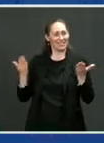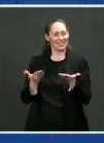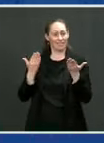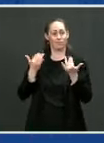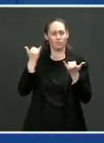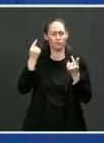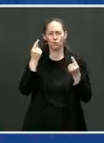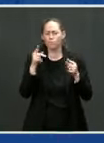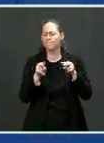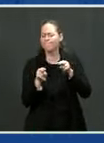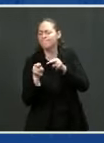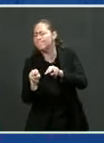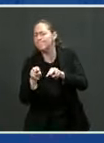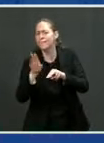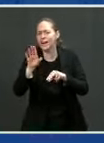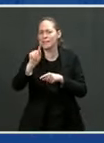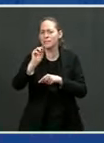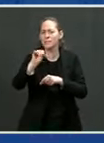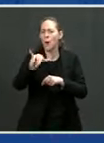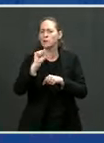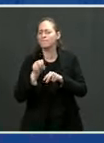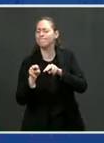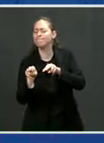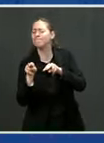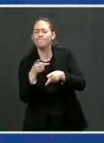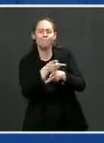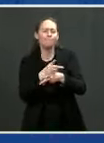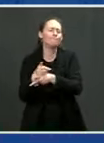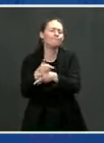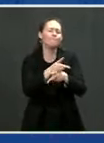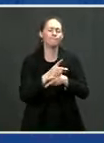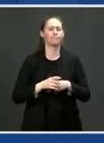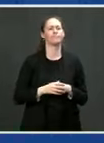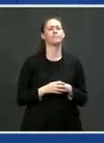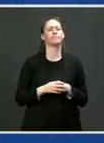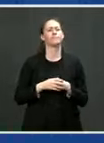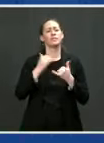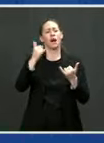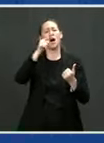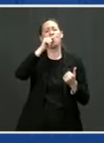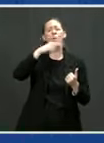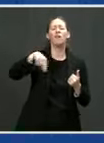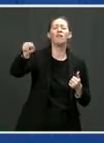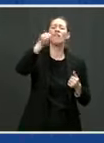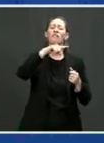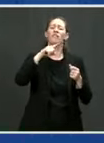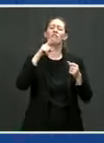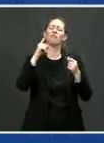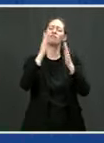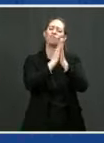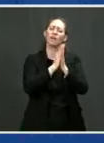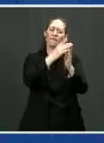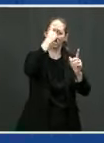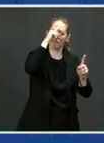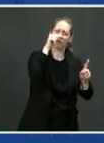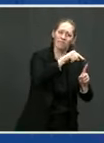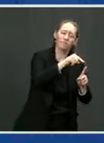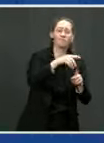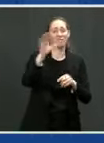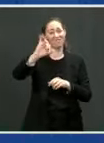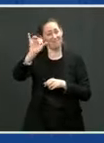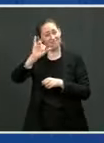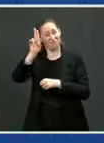And that so many mourn your loss and pray for you, including the President of the United States, here